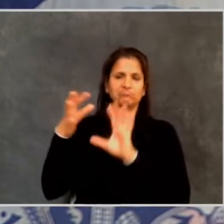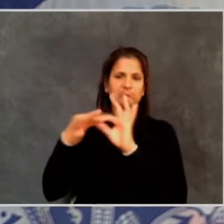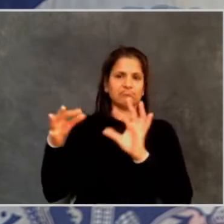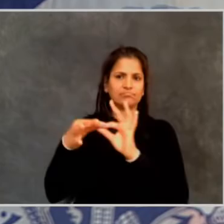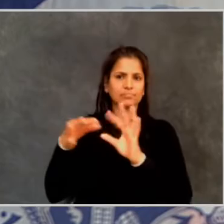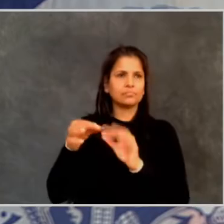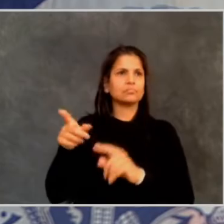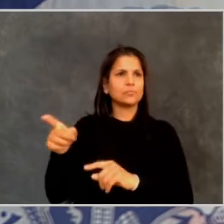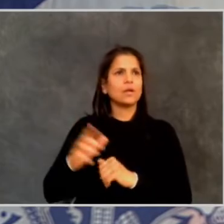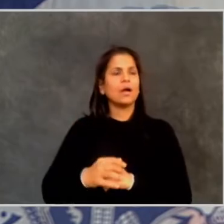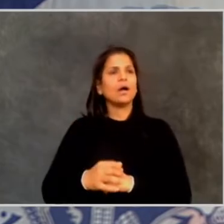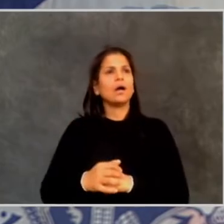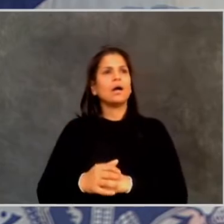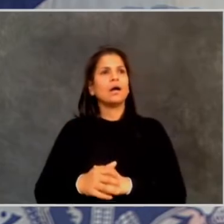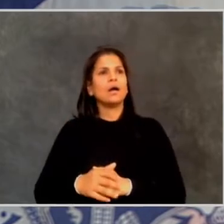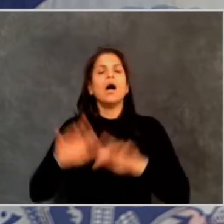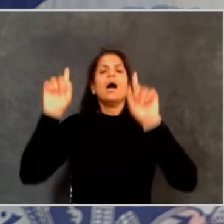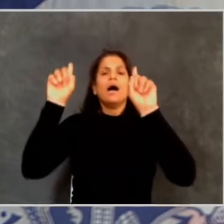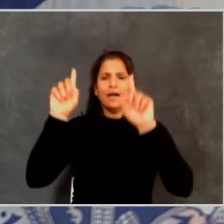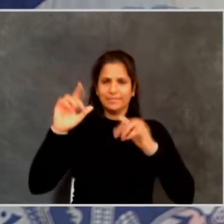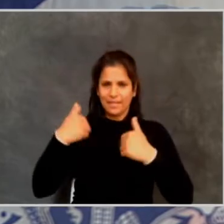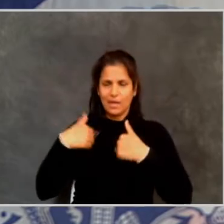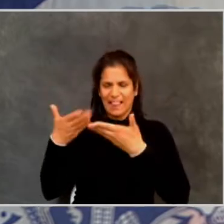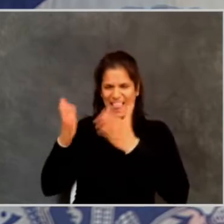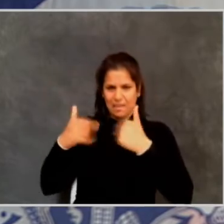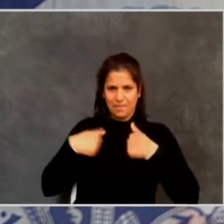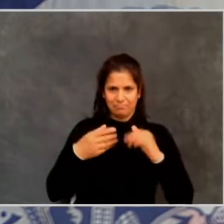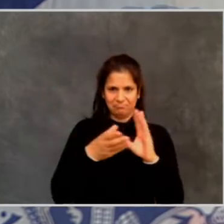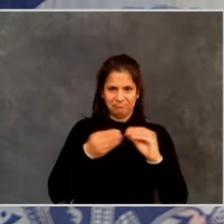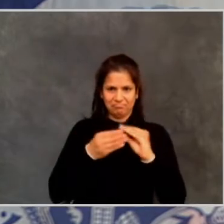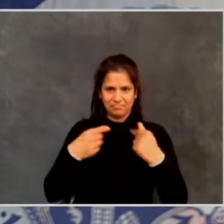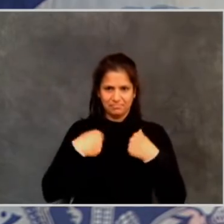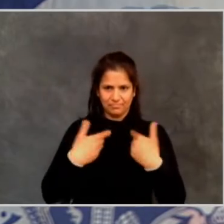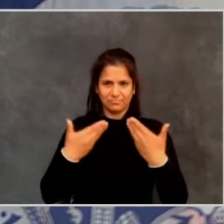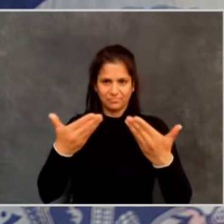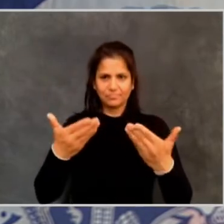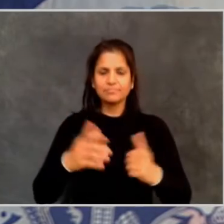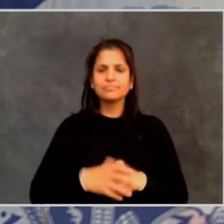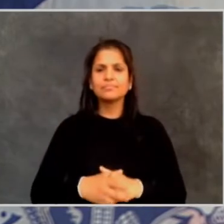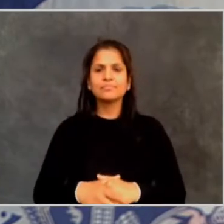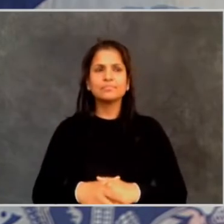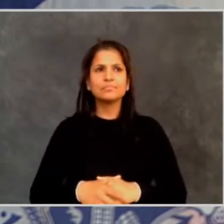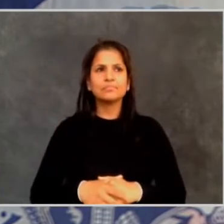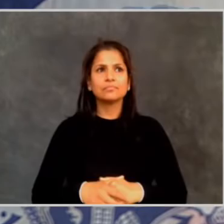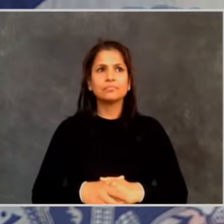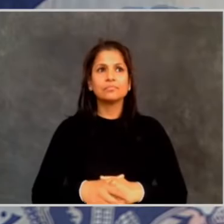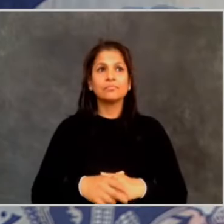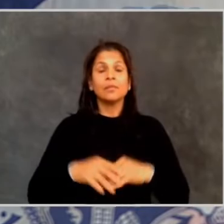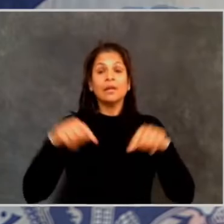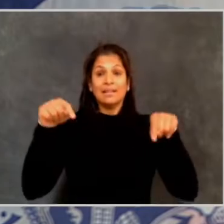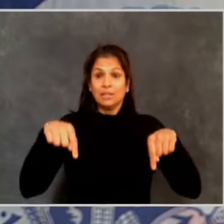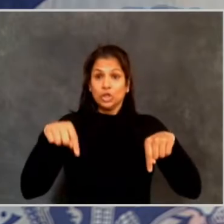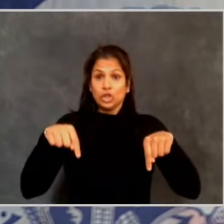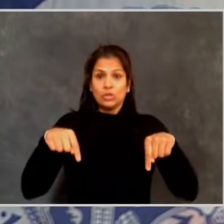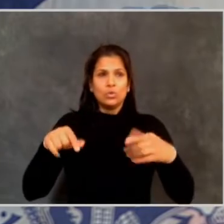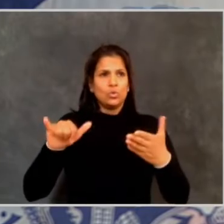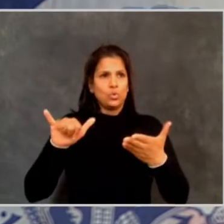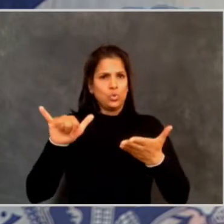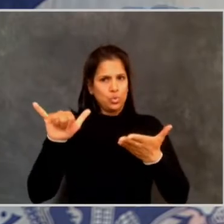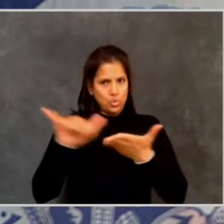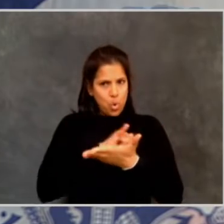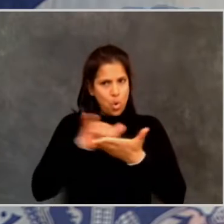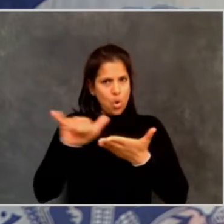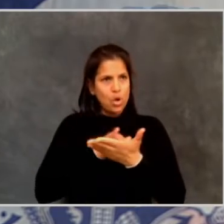say language means for some people they're not getting as much information as they need, and we want to keep addressing that